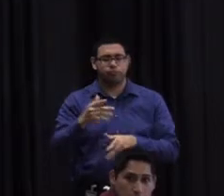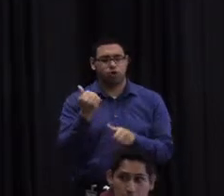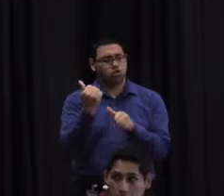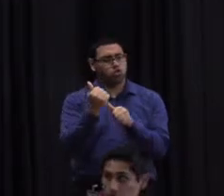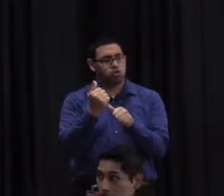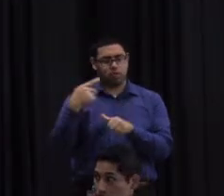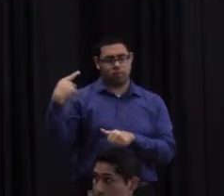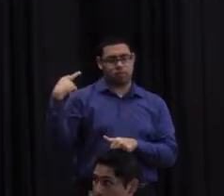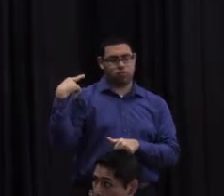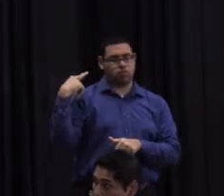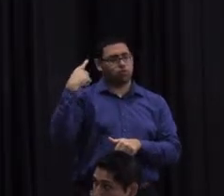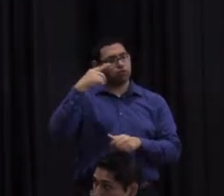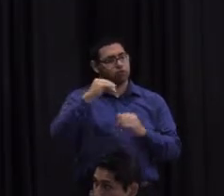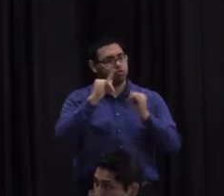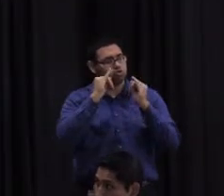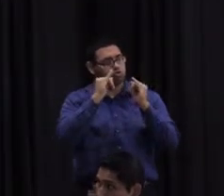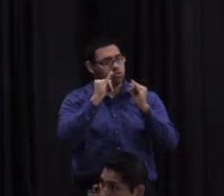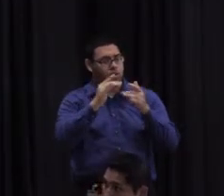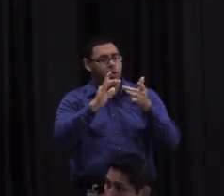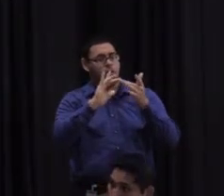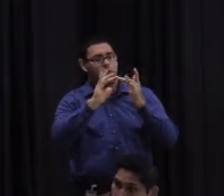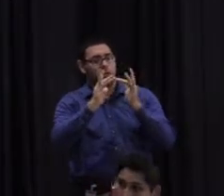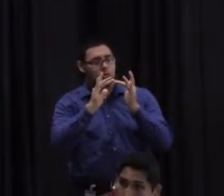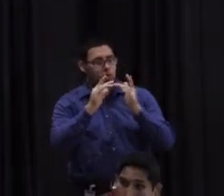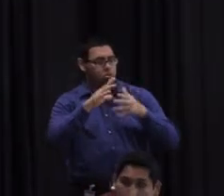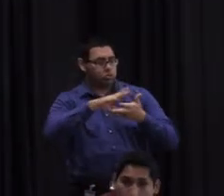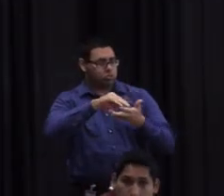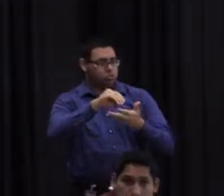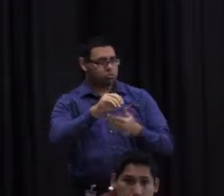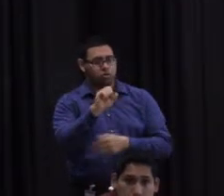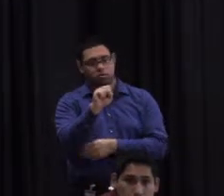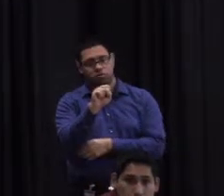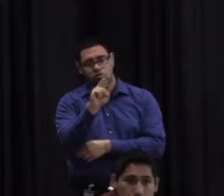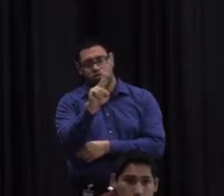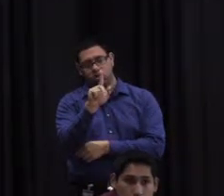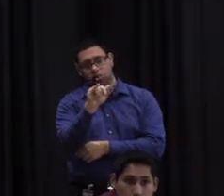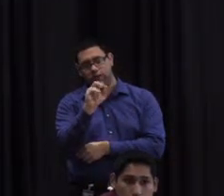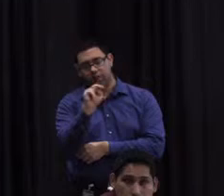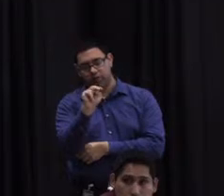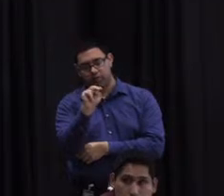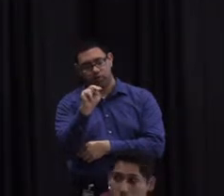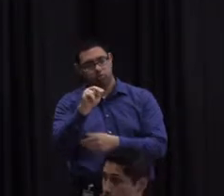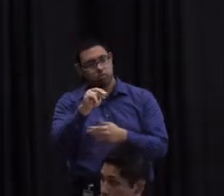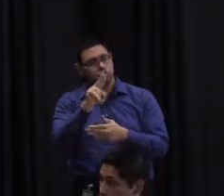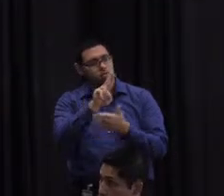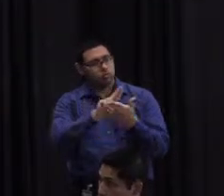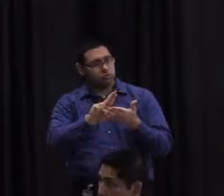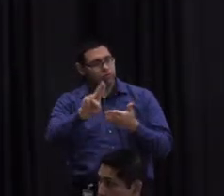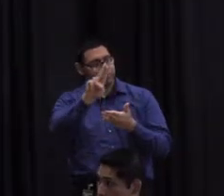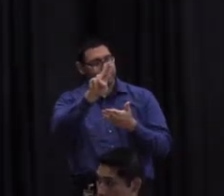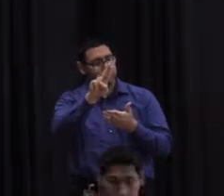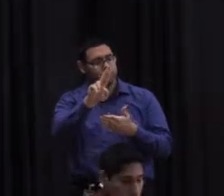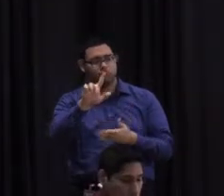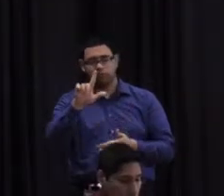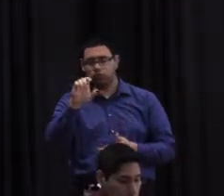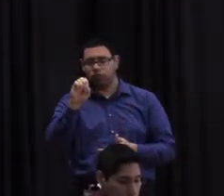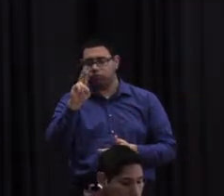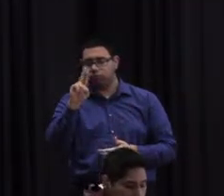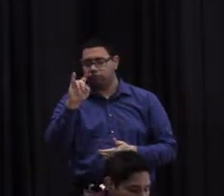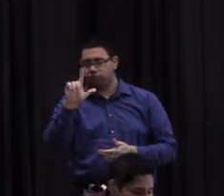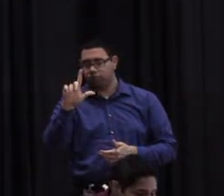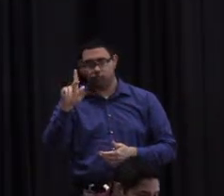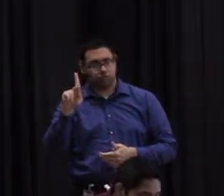Associate Provost for the Instruction of Online Learning at Sullivan University in Louisville,